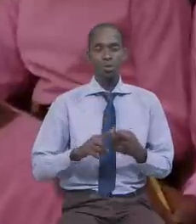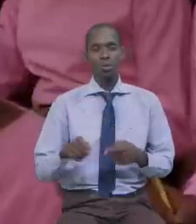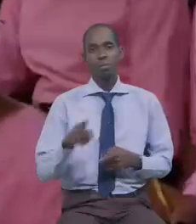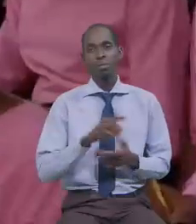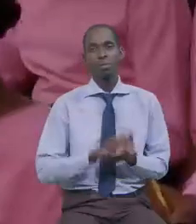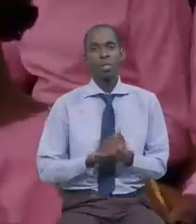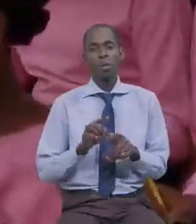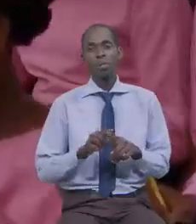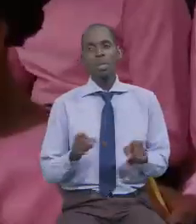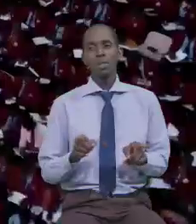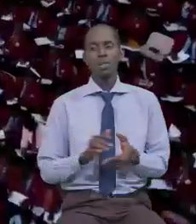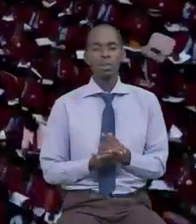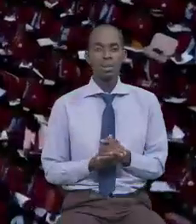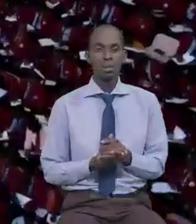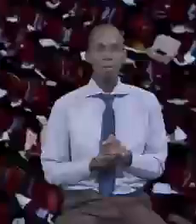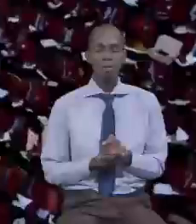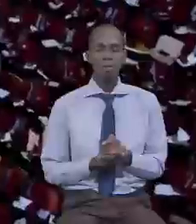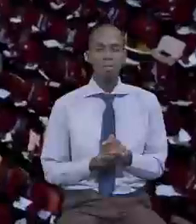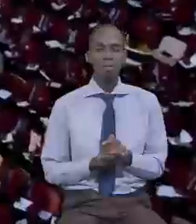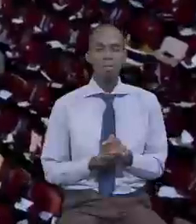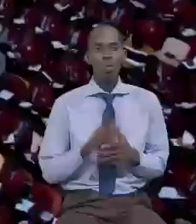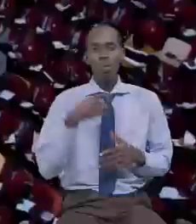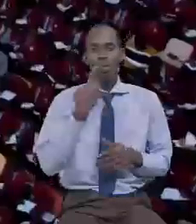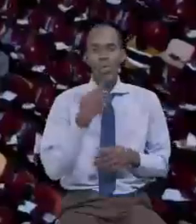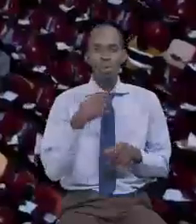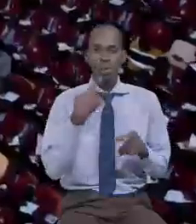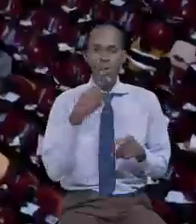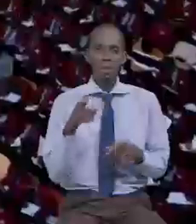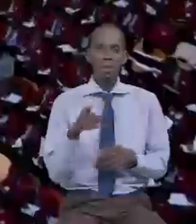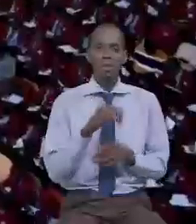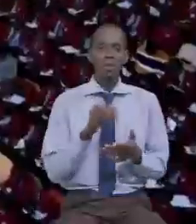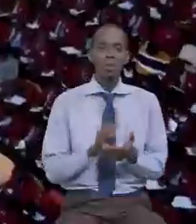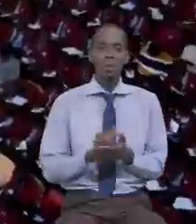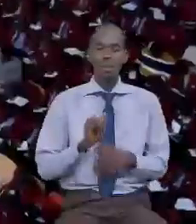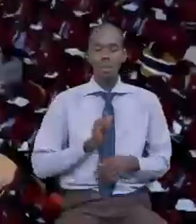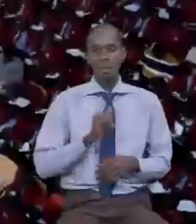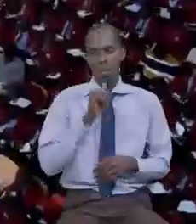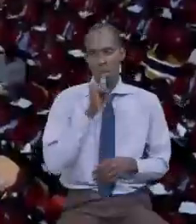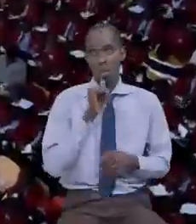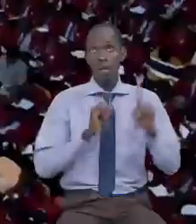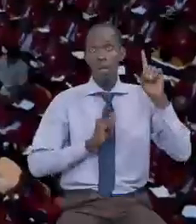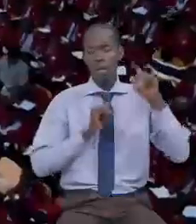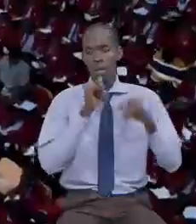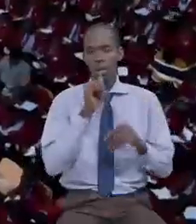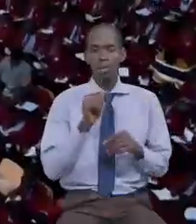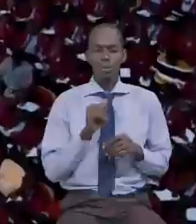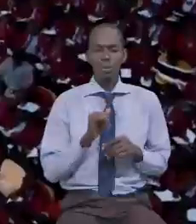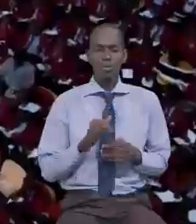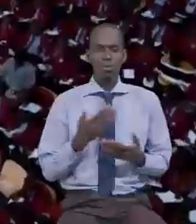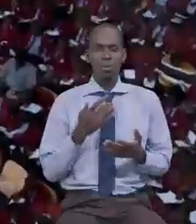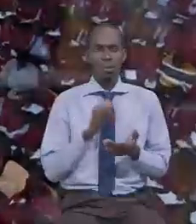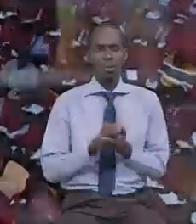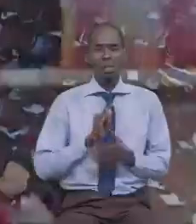but whom say ye that I am? He's saying, I know you've been following